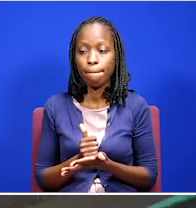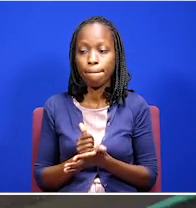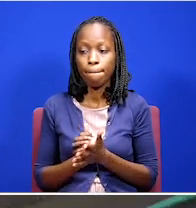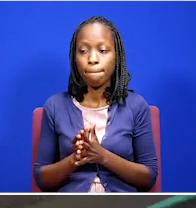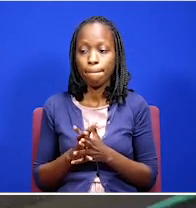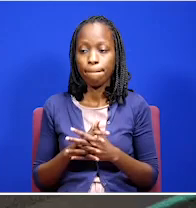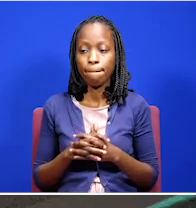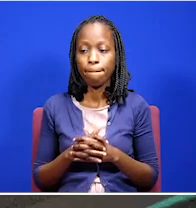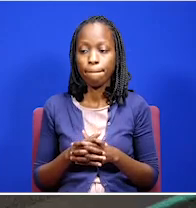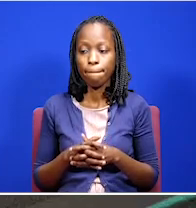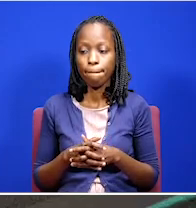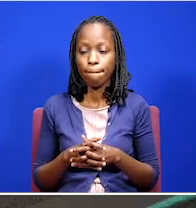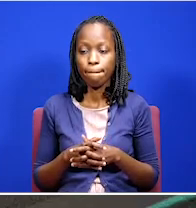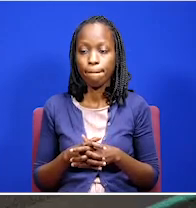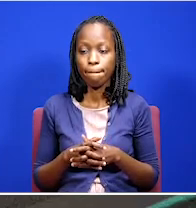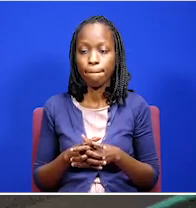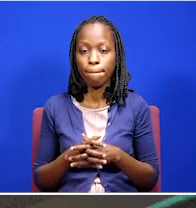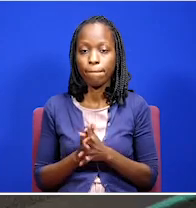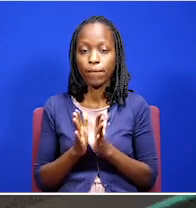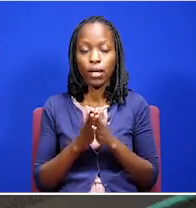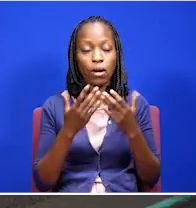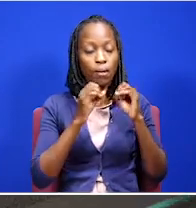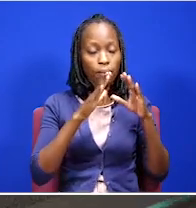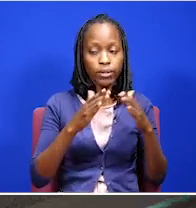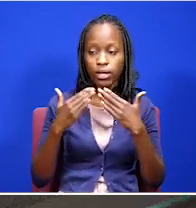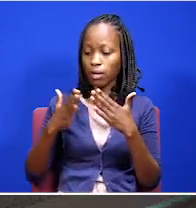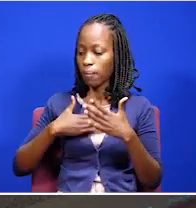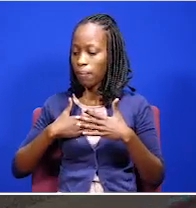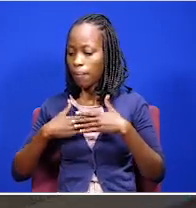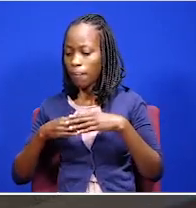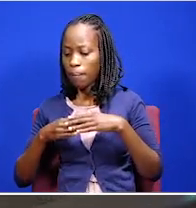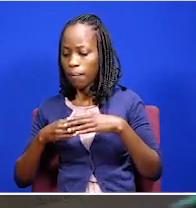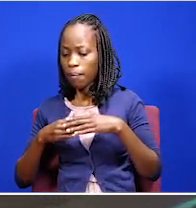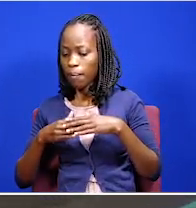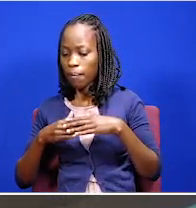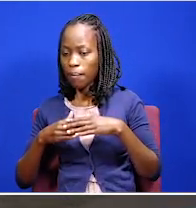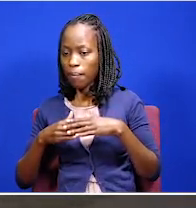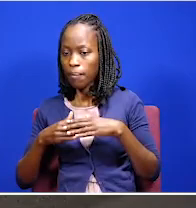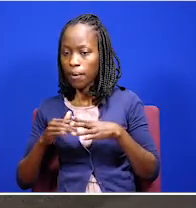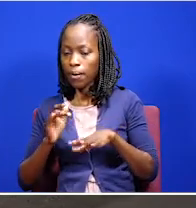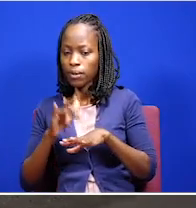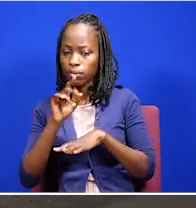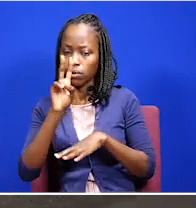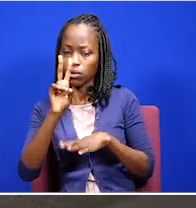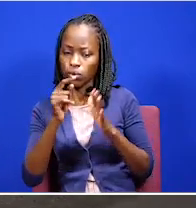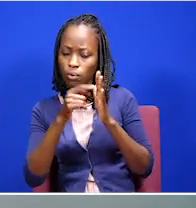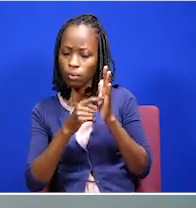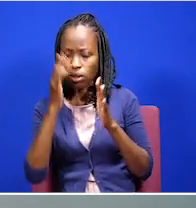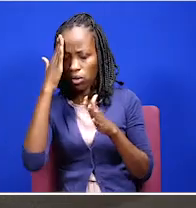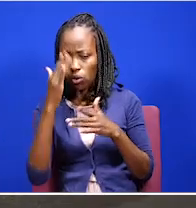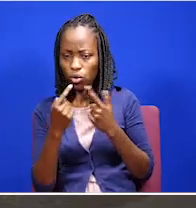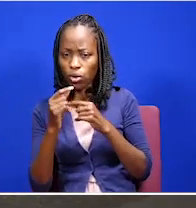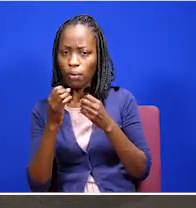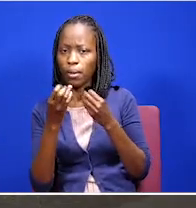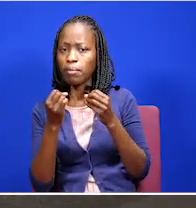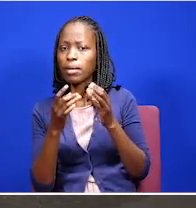Amen. I was so touched by these just 2 points. I know you shared so much on the importance of